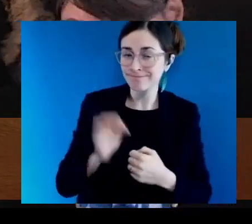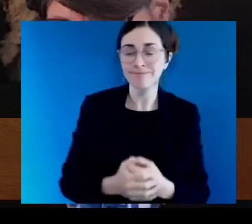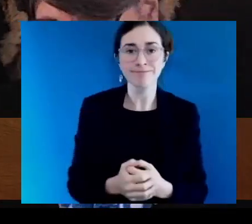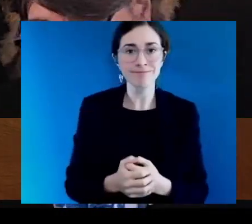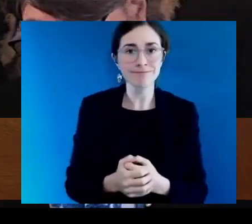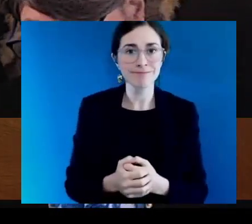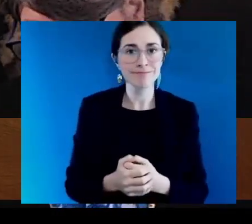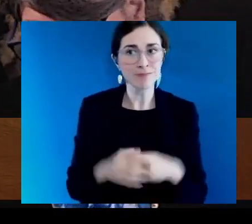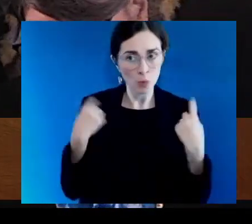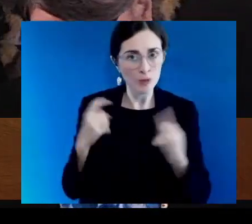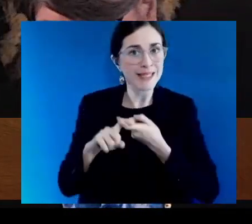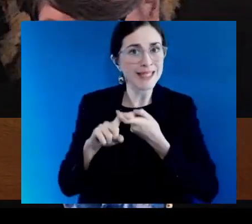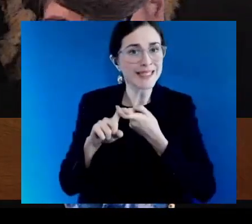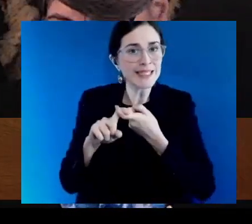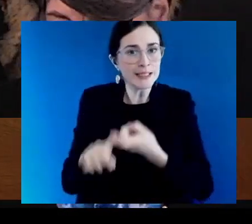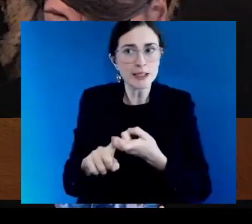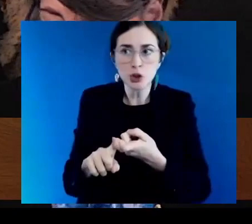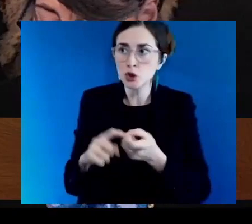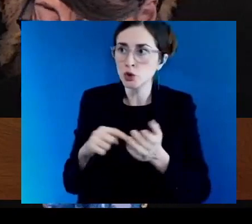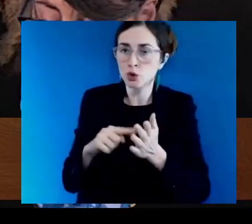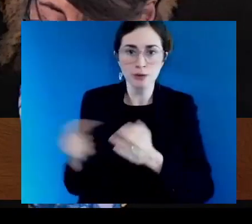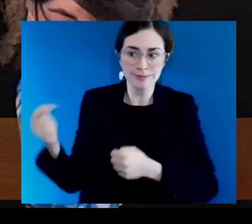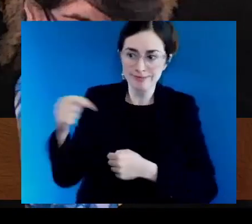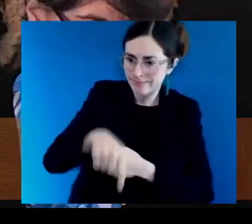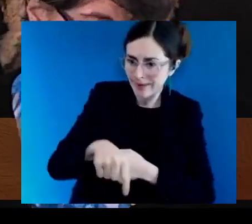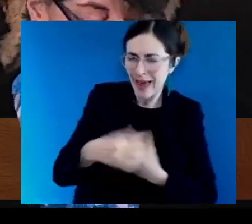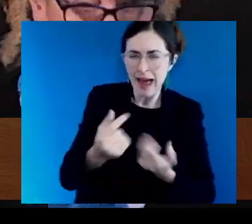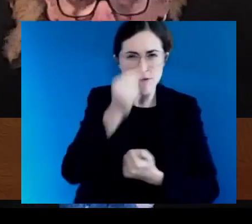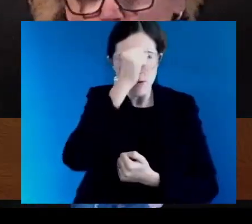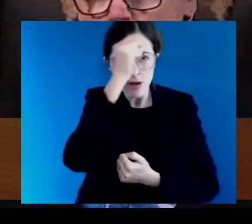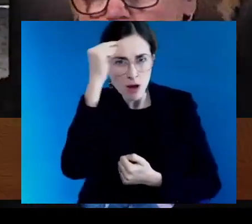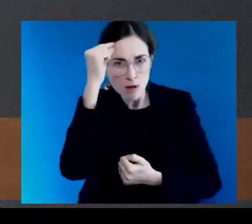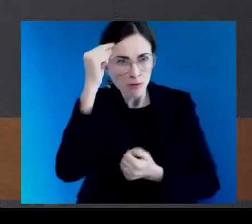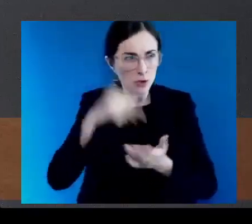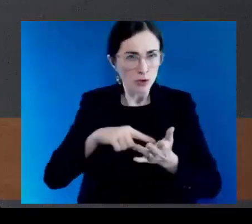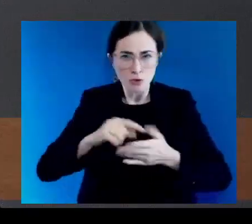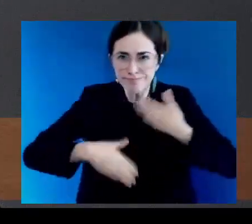continue to come with purpose. Thank you.